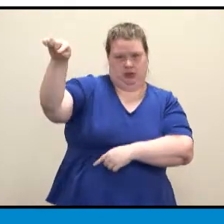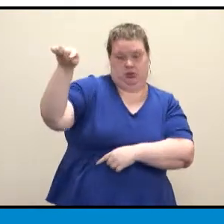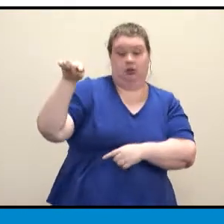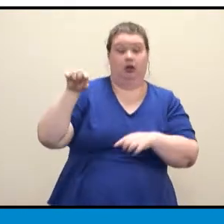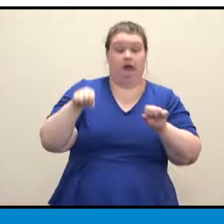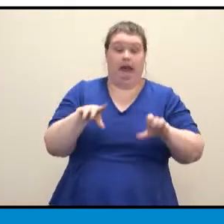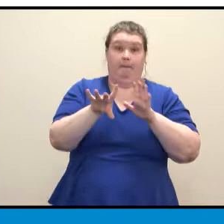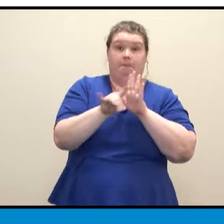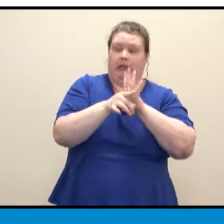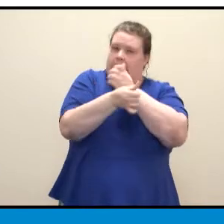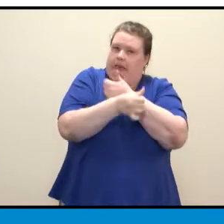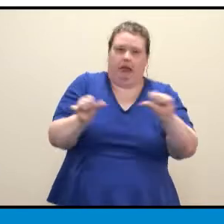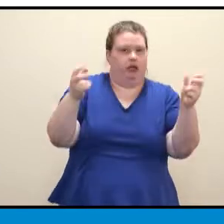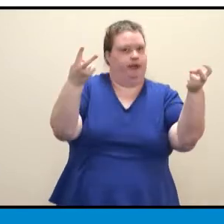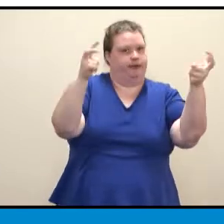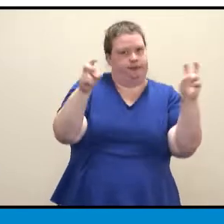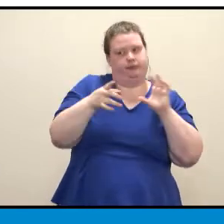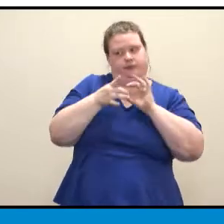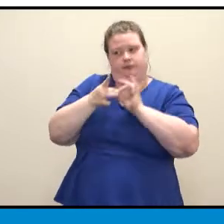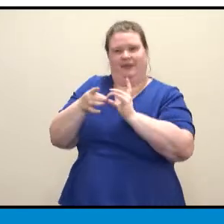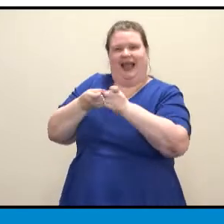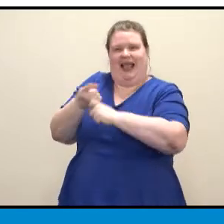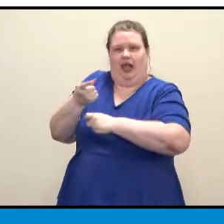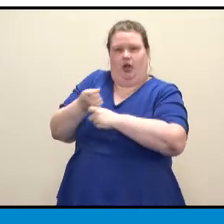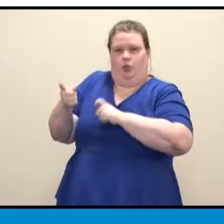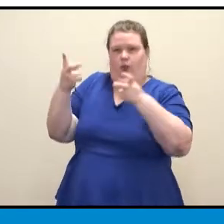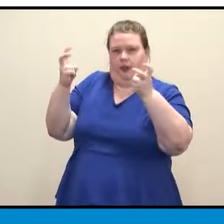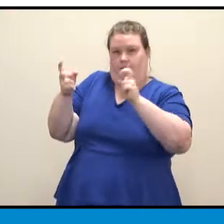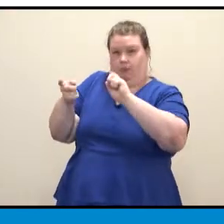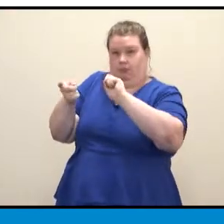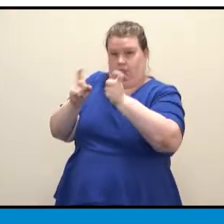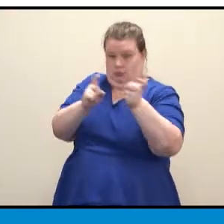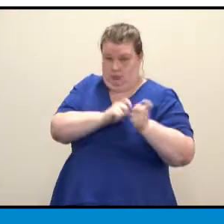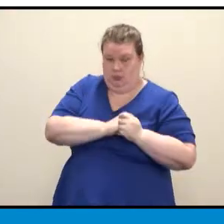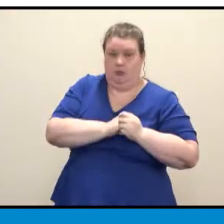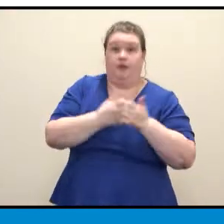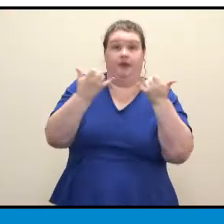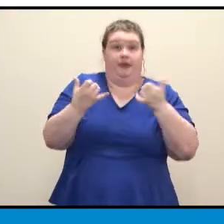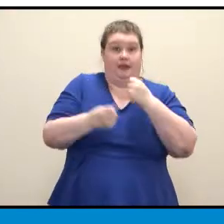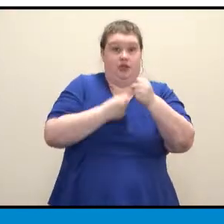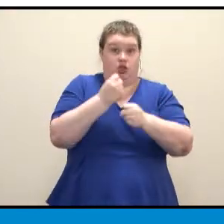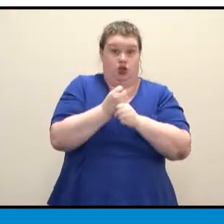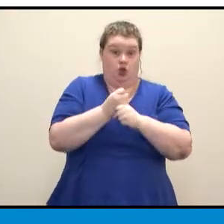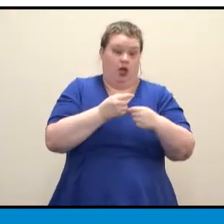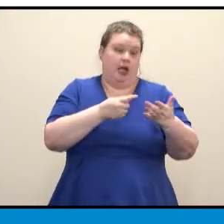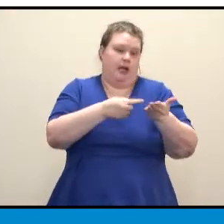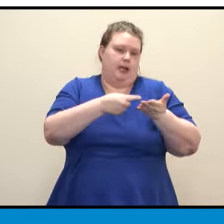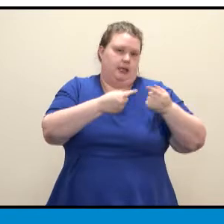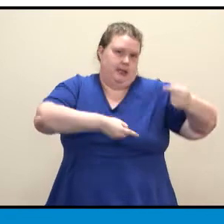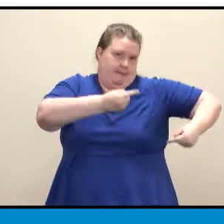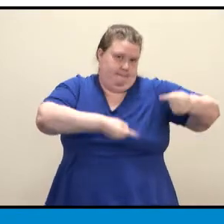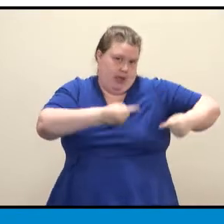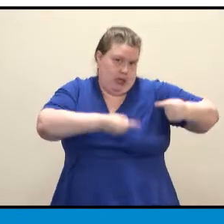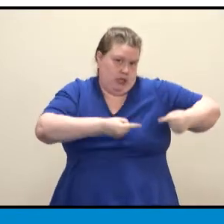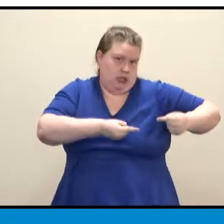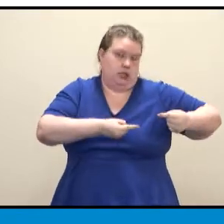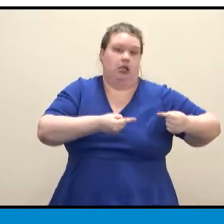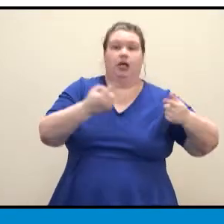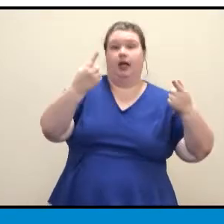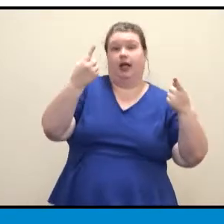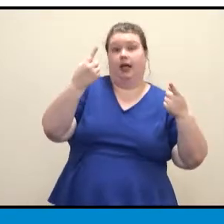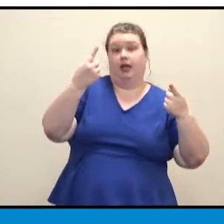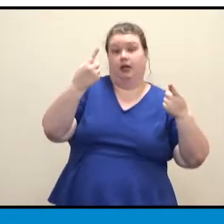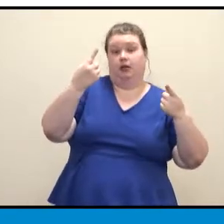relevant to the annual theme, and this year the theme of the history fair was Debate and Diplomacy in History, Success, Failures, and